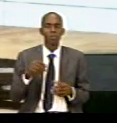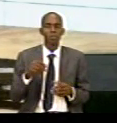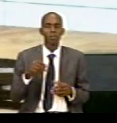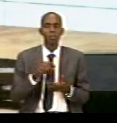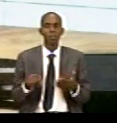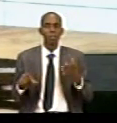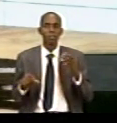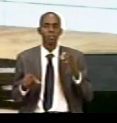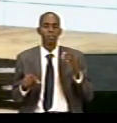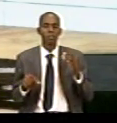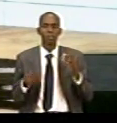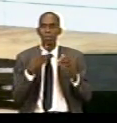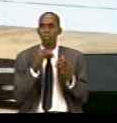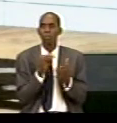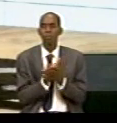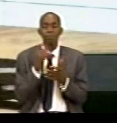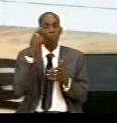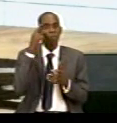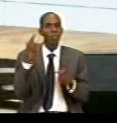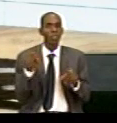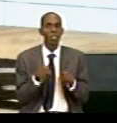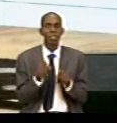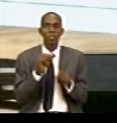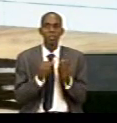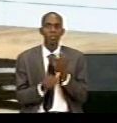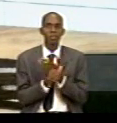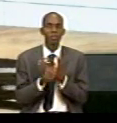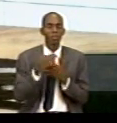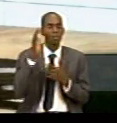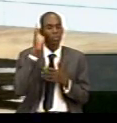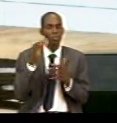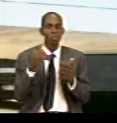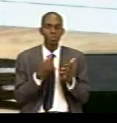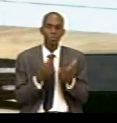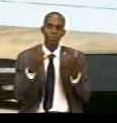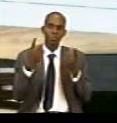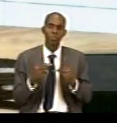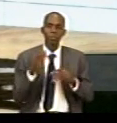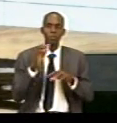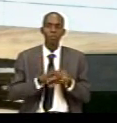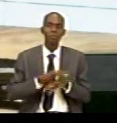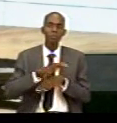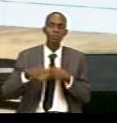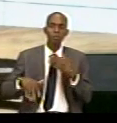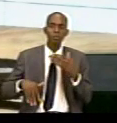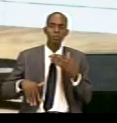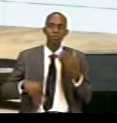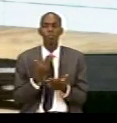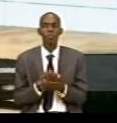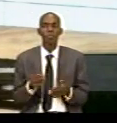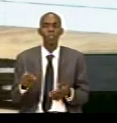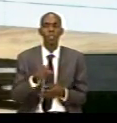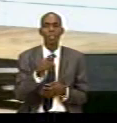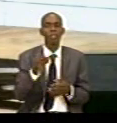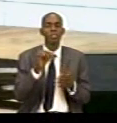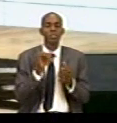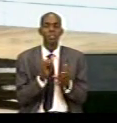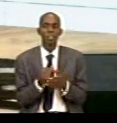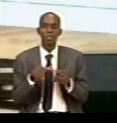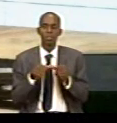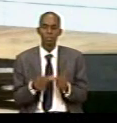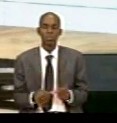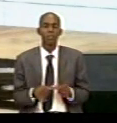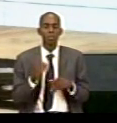for as a snare shall it come on all them that dwell on